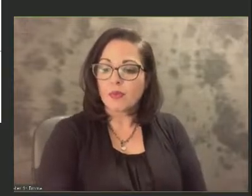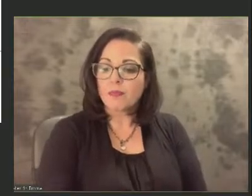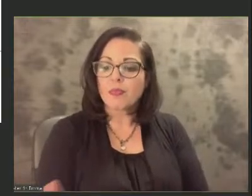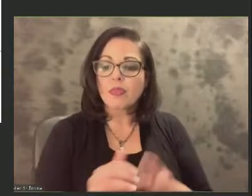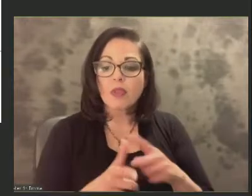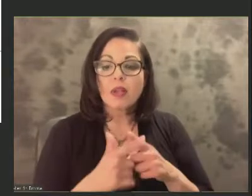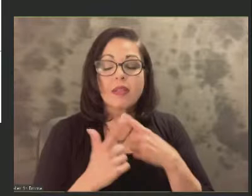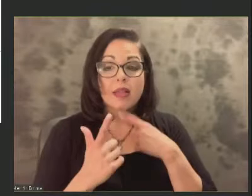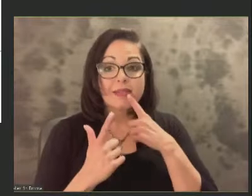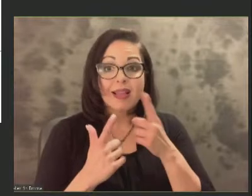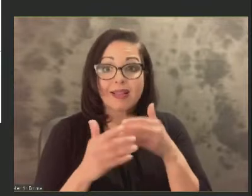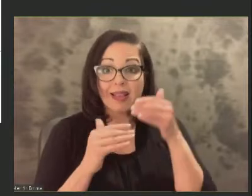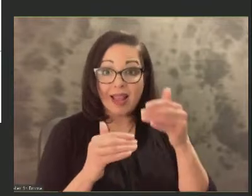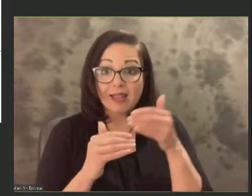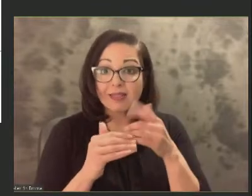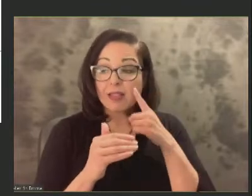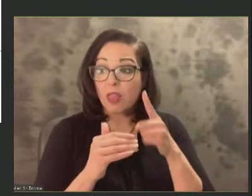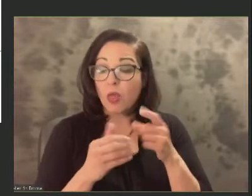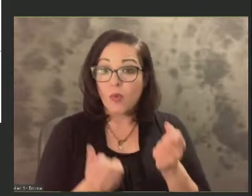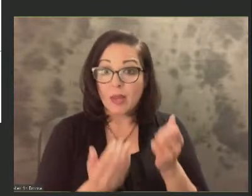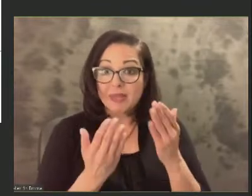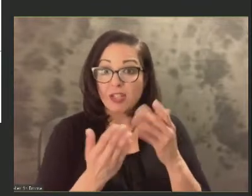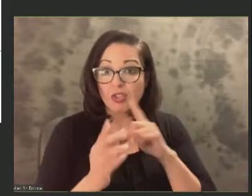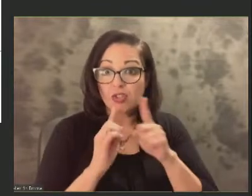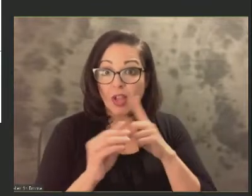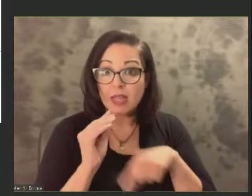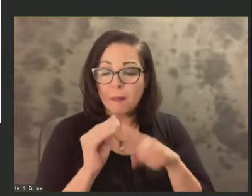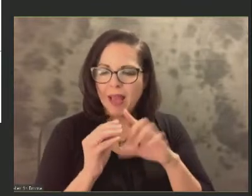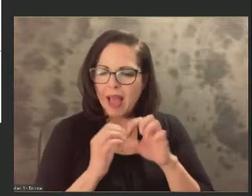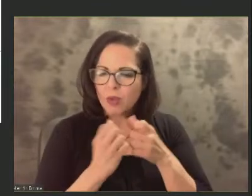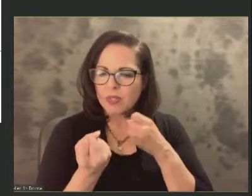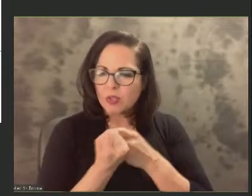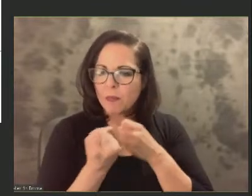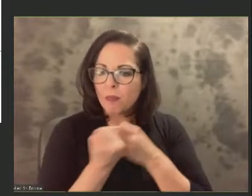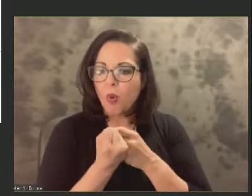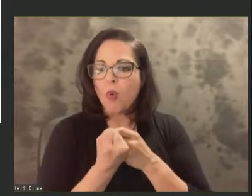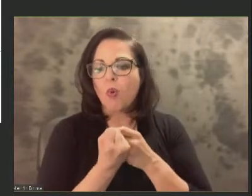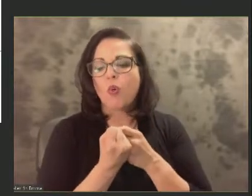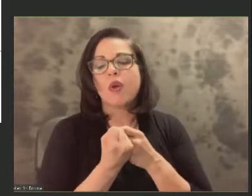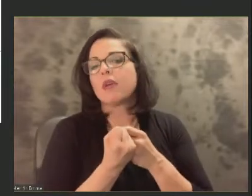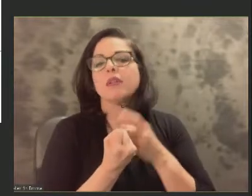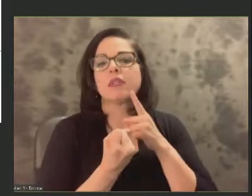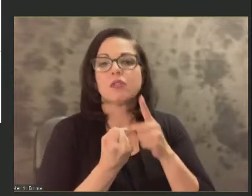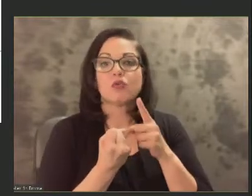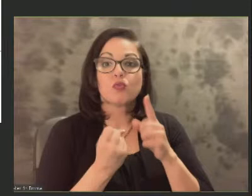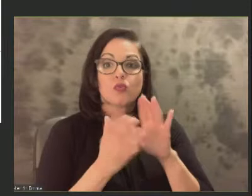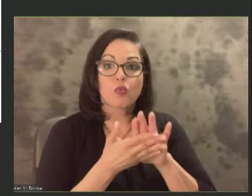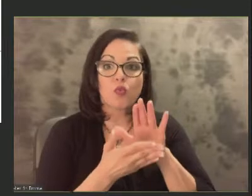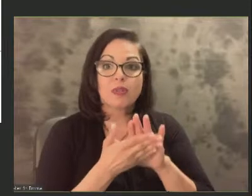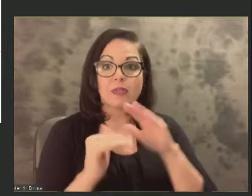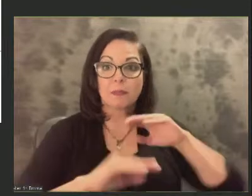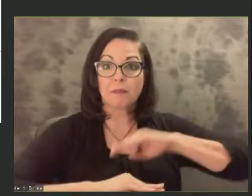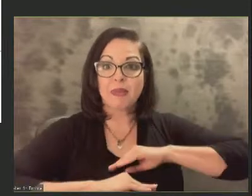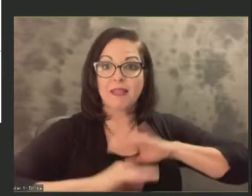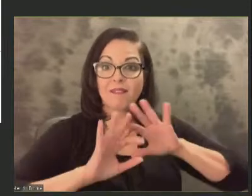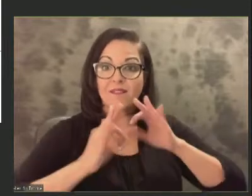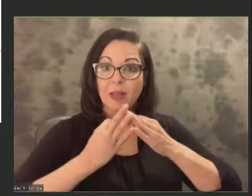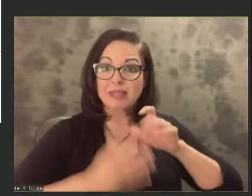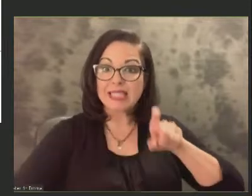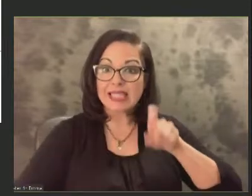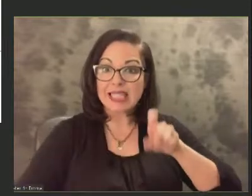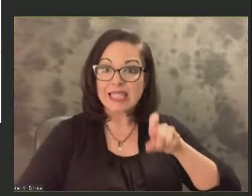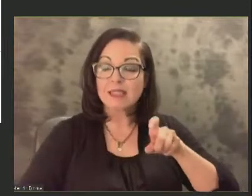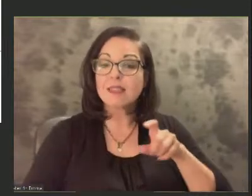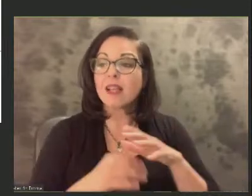recommendation is really talking about how do we support schools to meet the family needs. So the federal government should expand